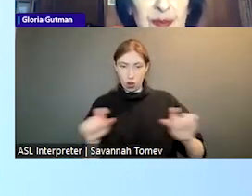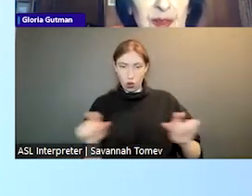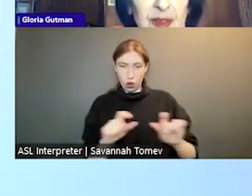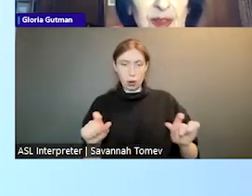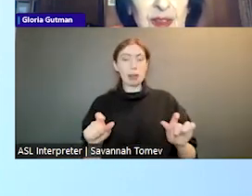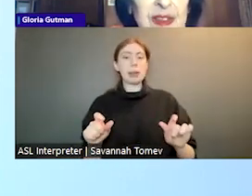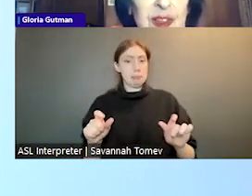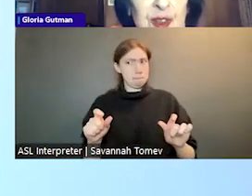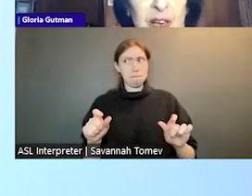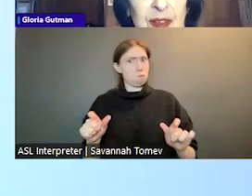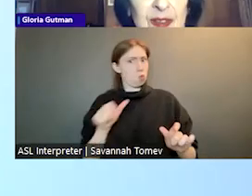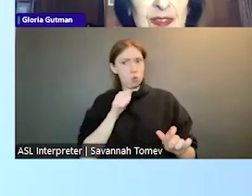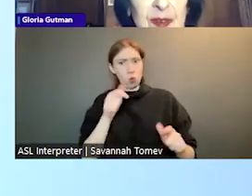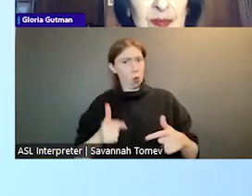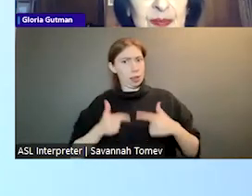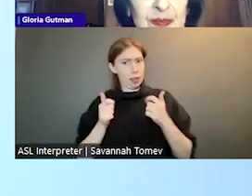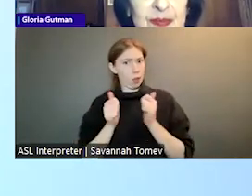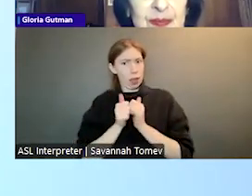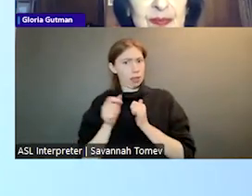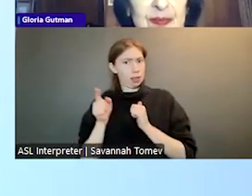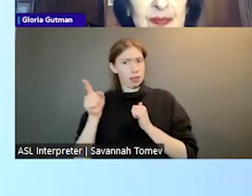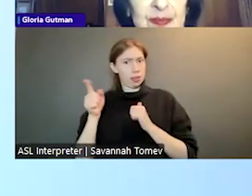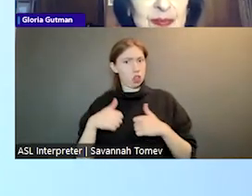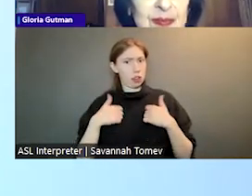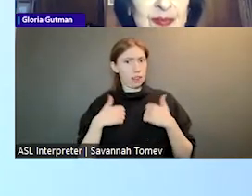survivor. Next slide.